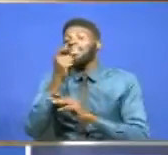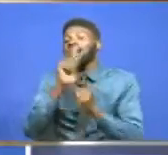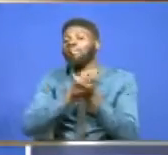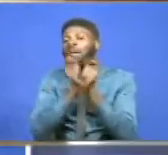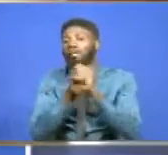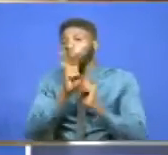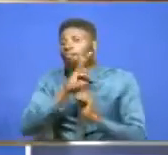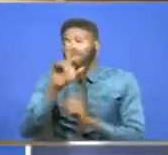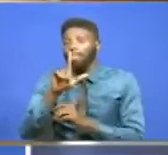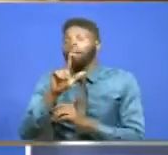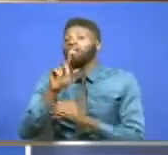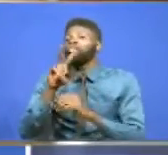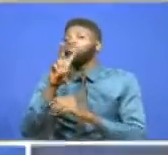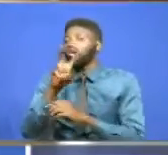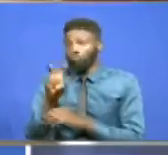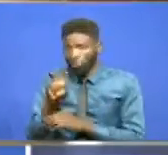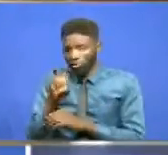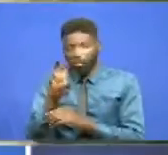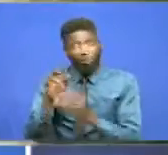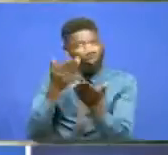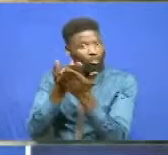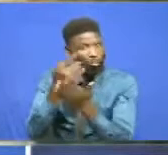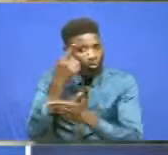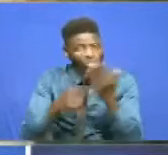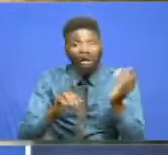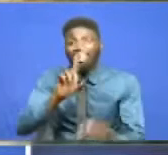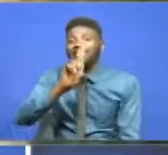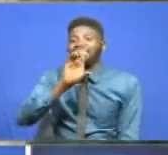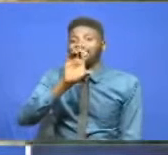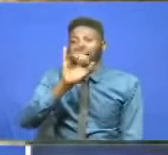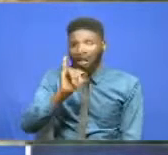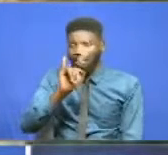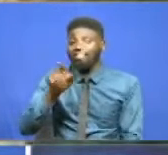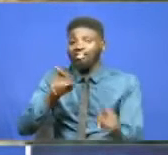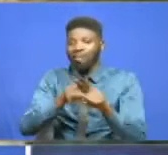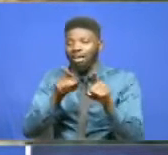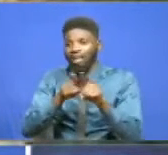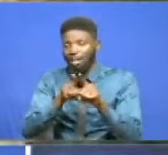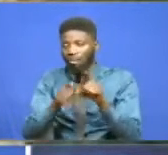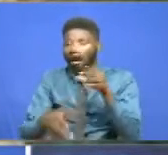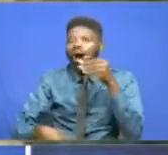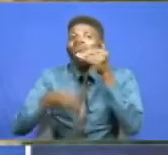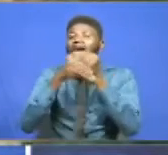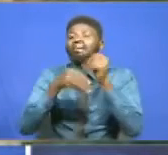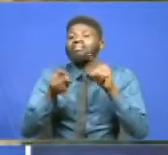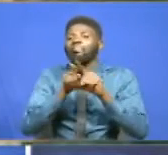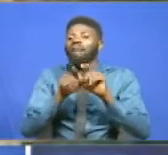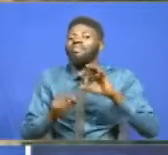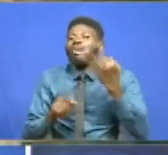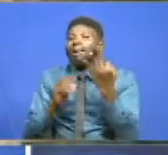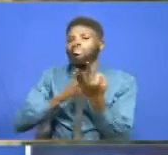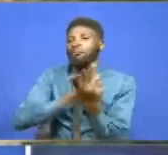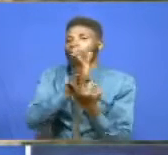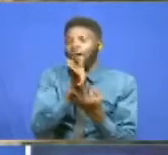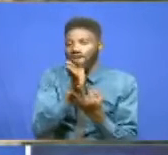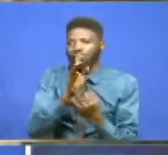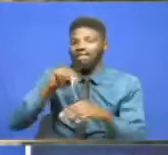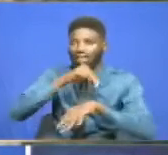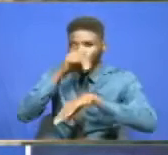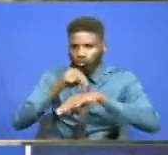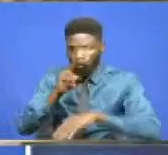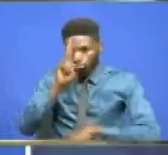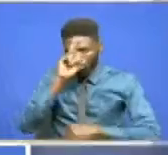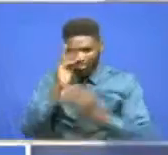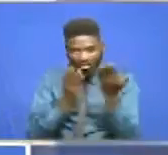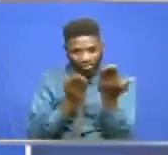are proposing the Directorate of Criminal Investigations be included as a third arm of the National Police Service.